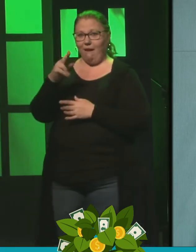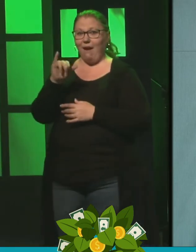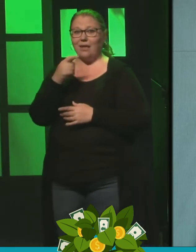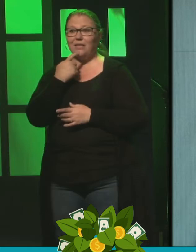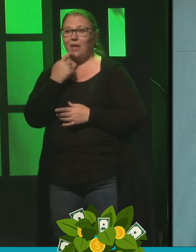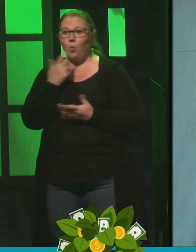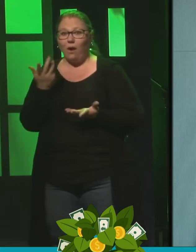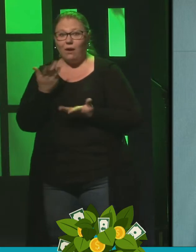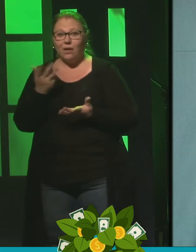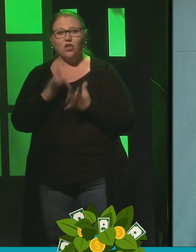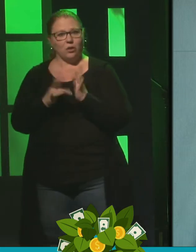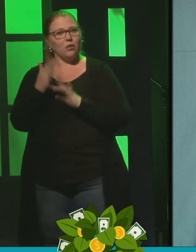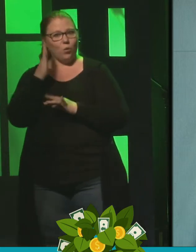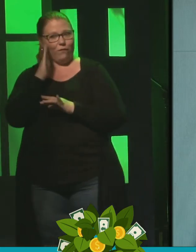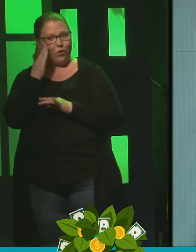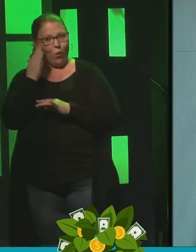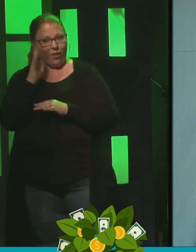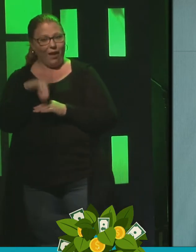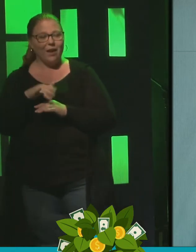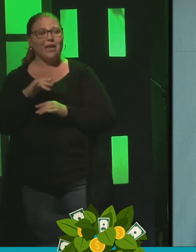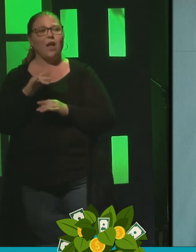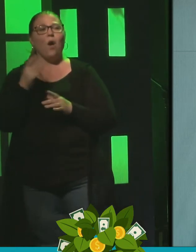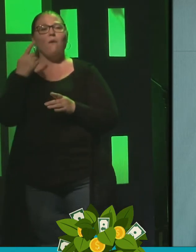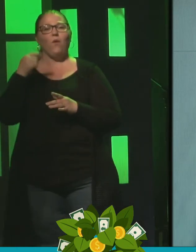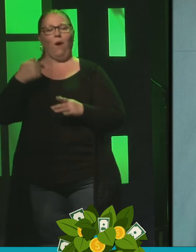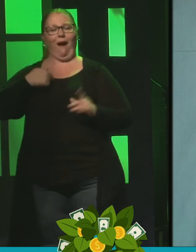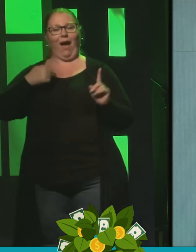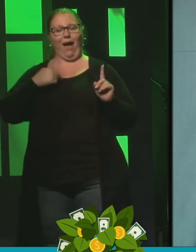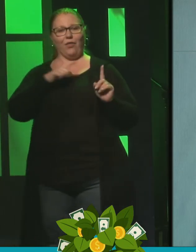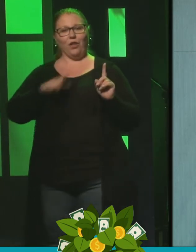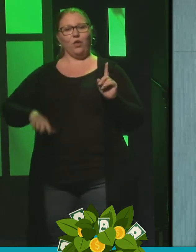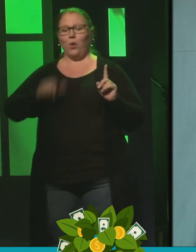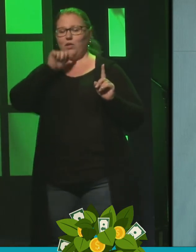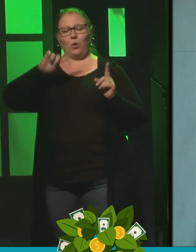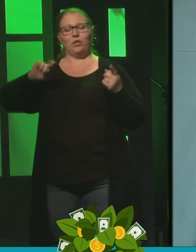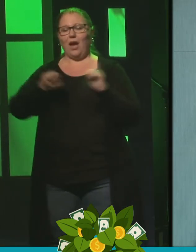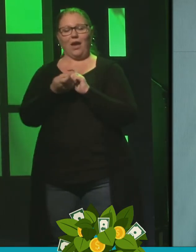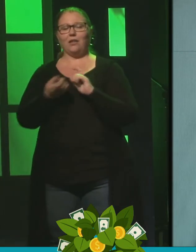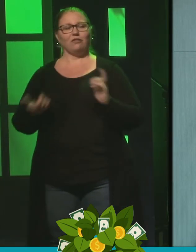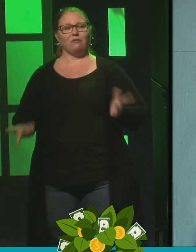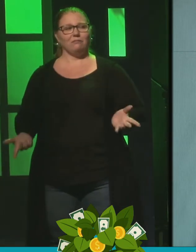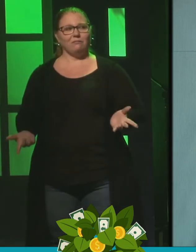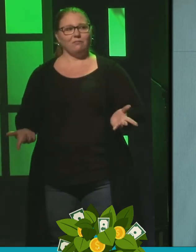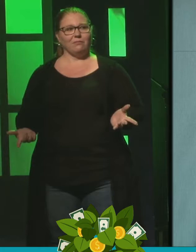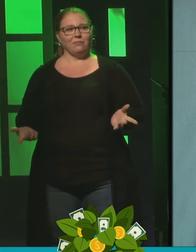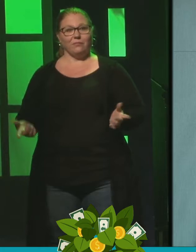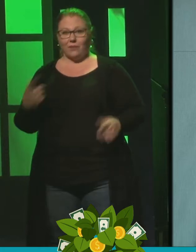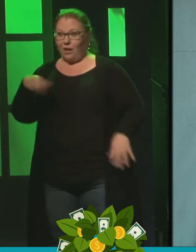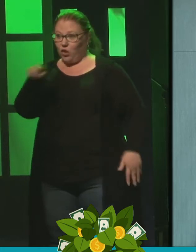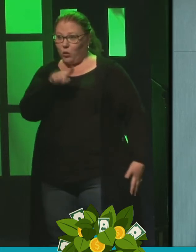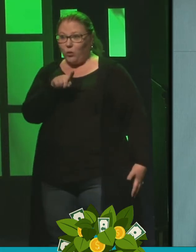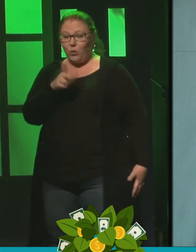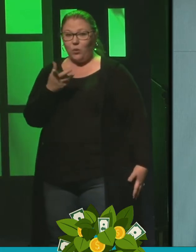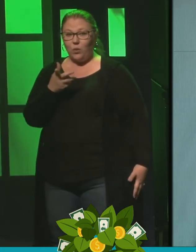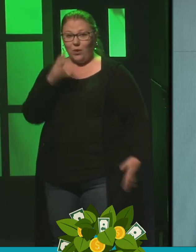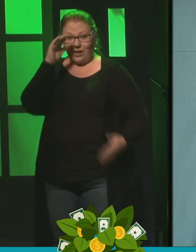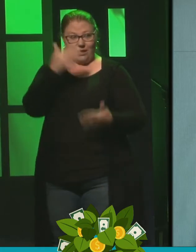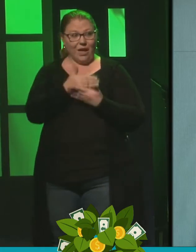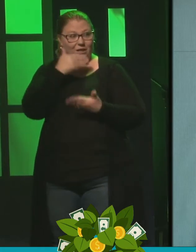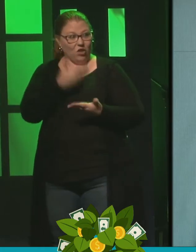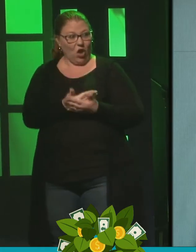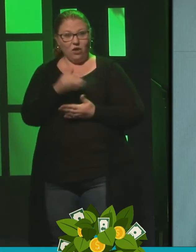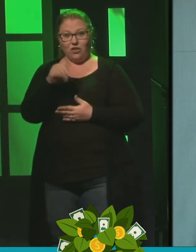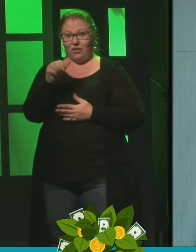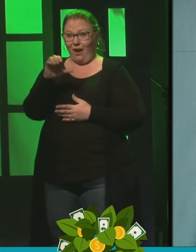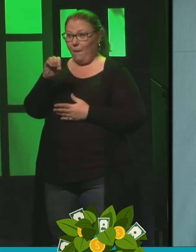would have known this, right? This is what it says: "For I, the Lord, don't change," right? "And you, sons and daughters of